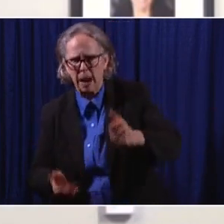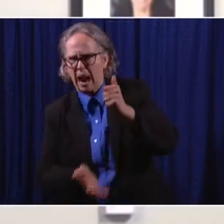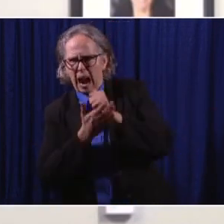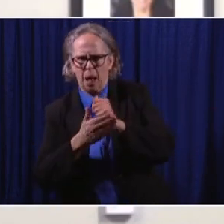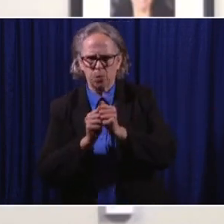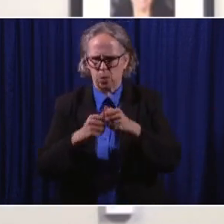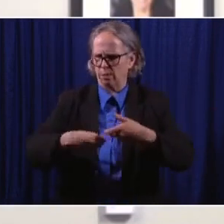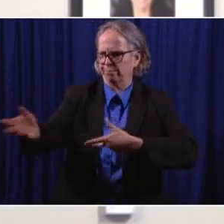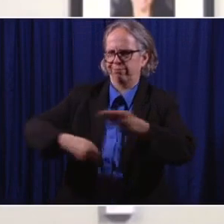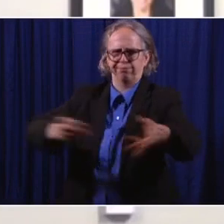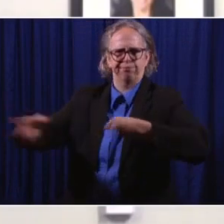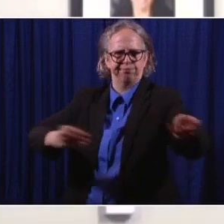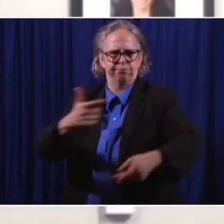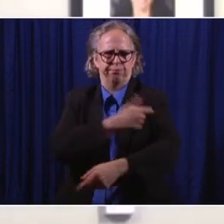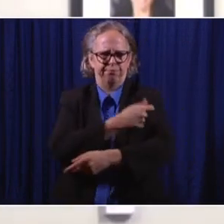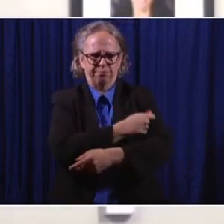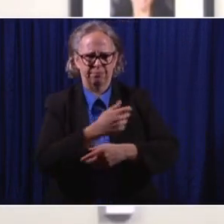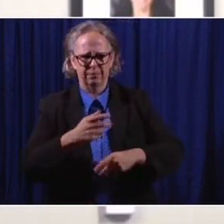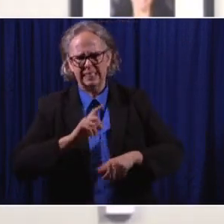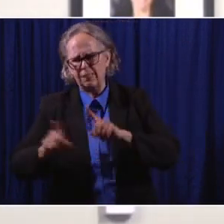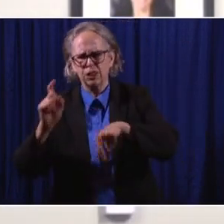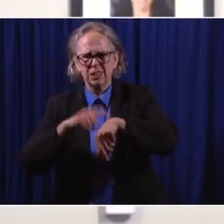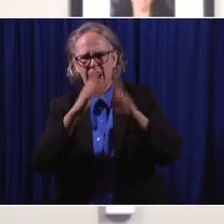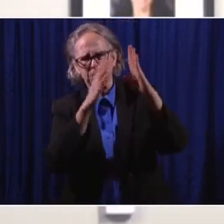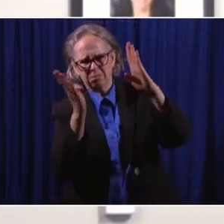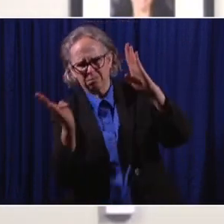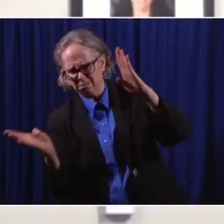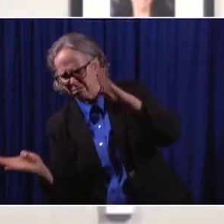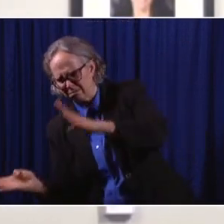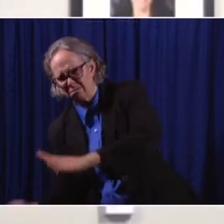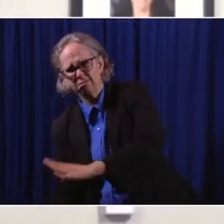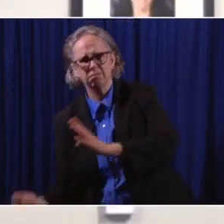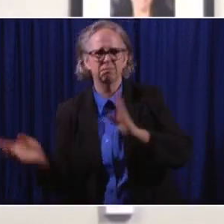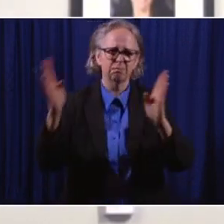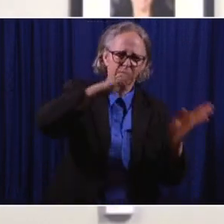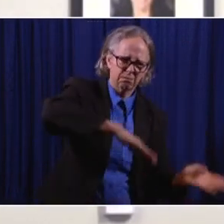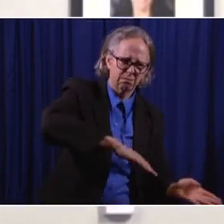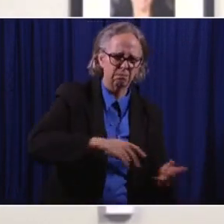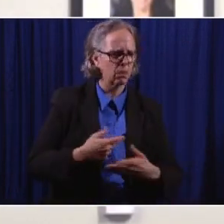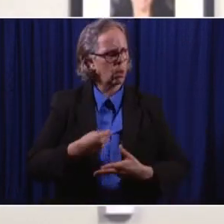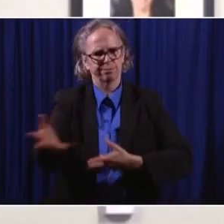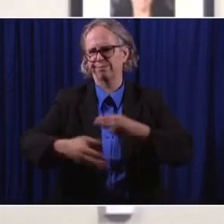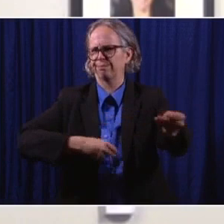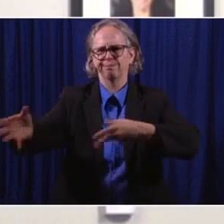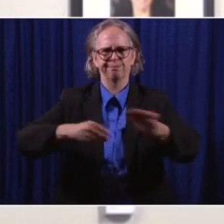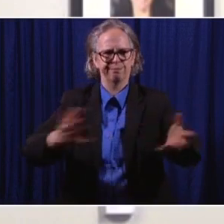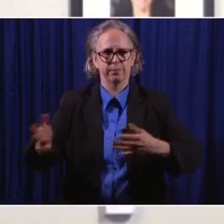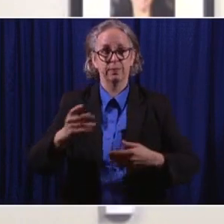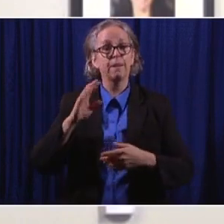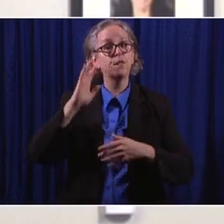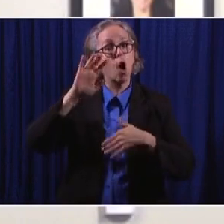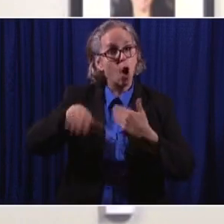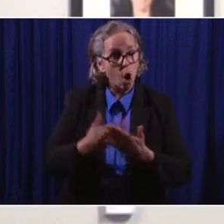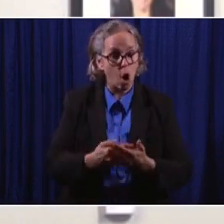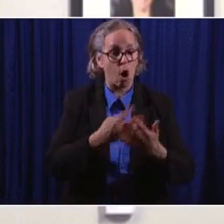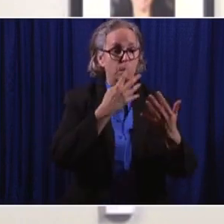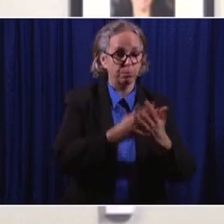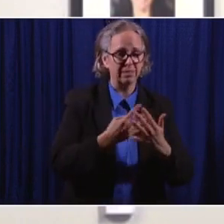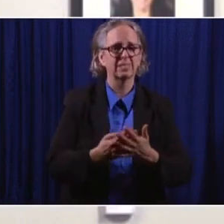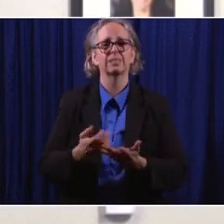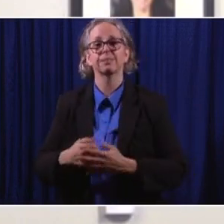that work in the prisons will provide the vaccinations to all of the incarcerated people. So